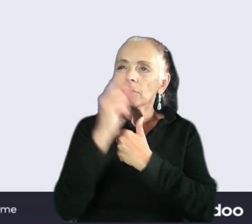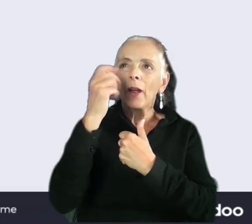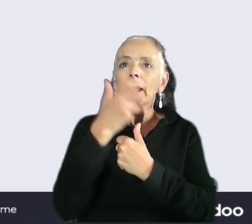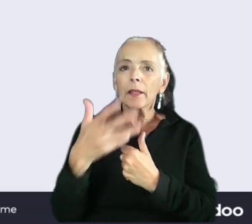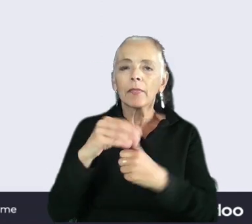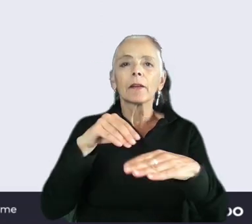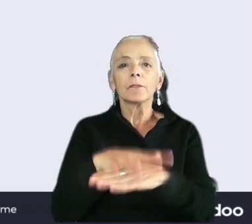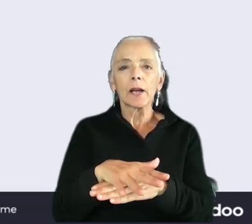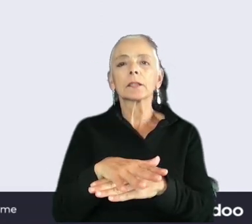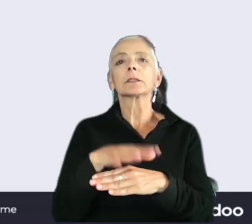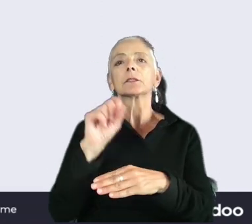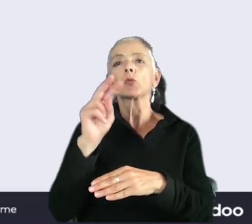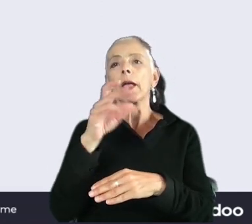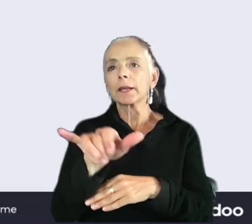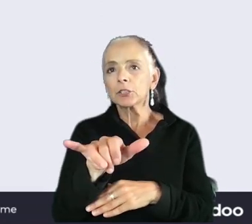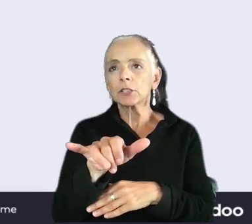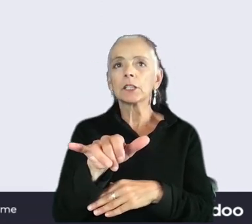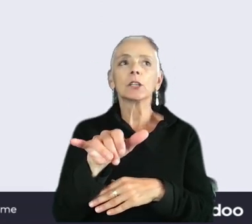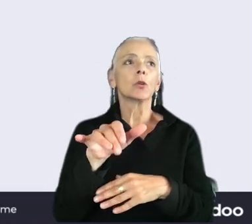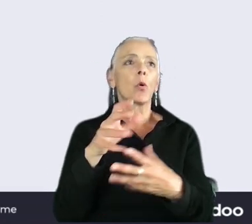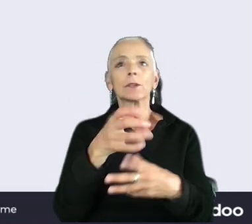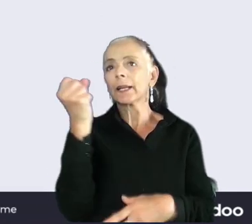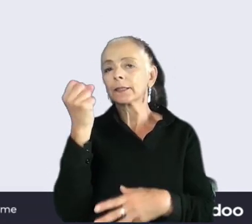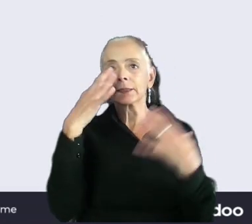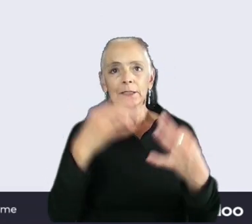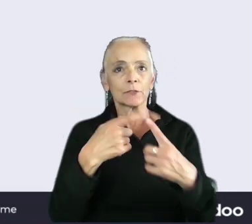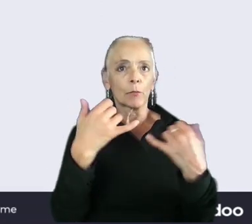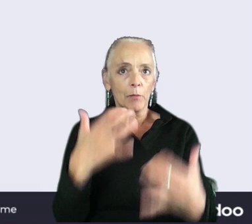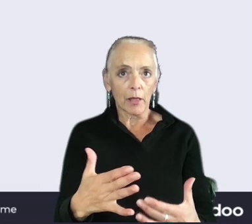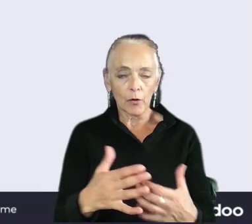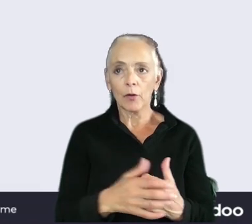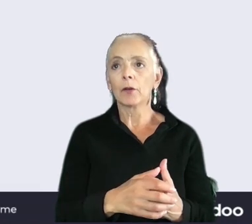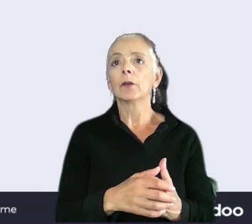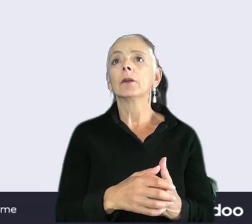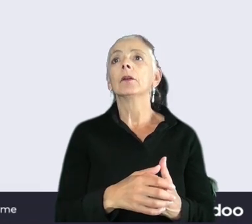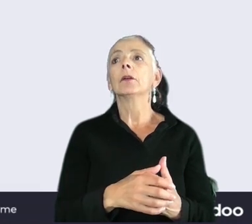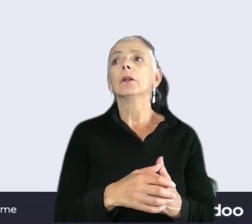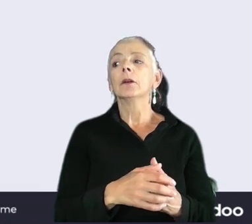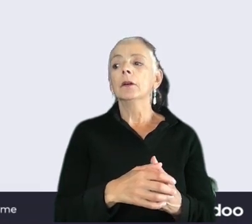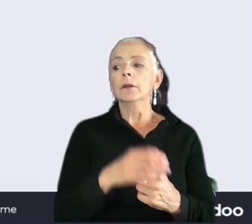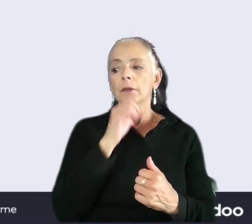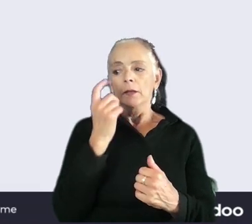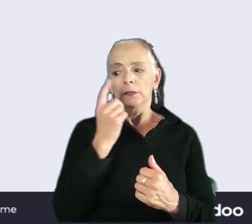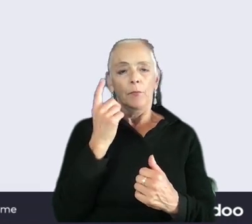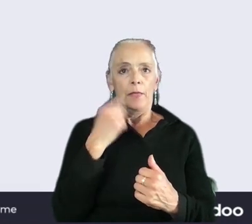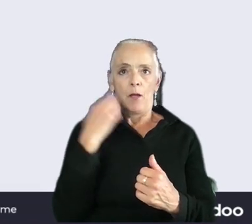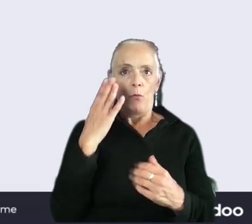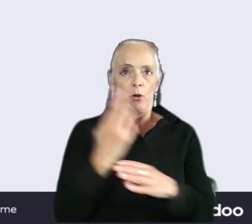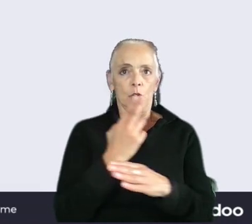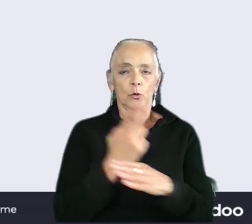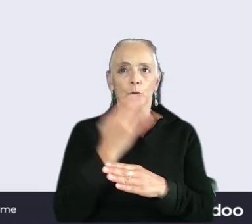impacts the strategy or takes decision for the player. It's also not something I would use when the player is